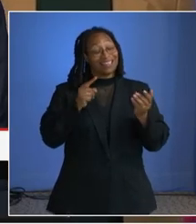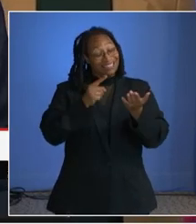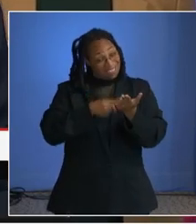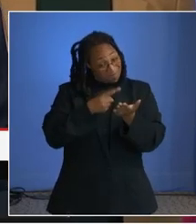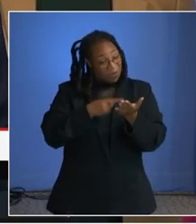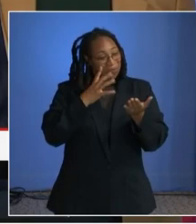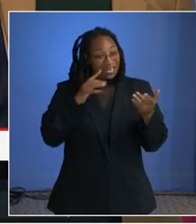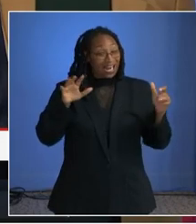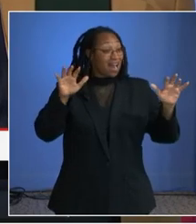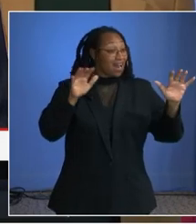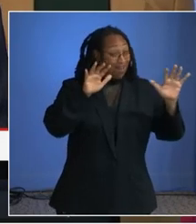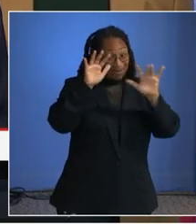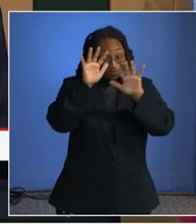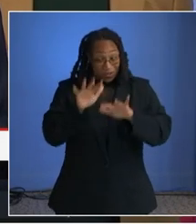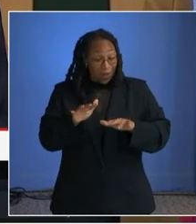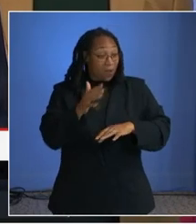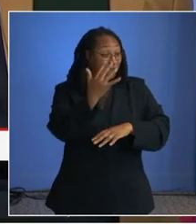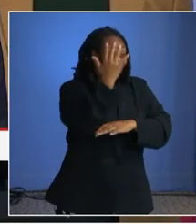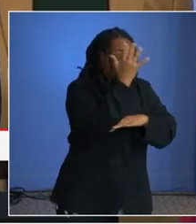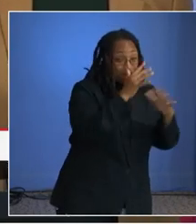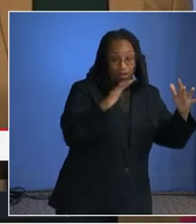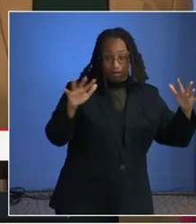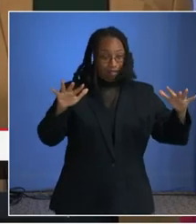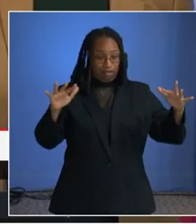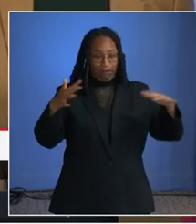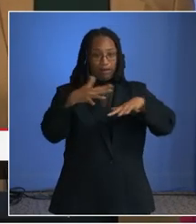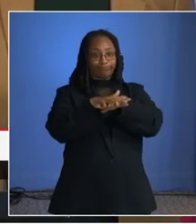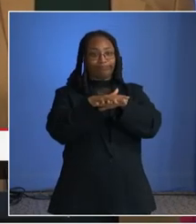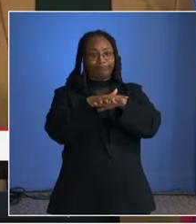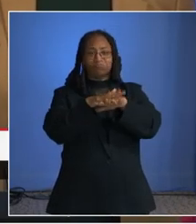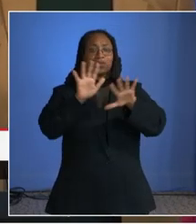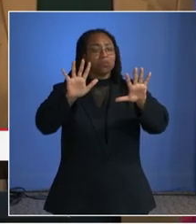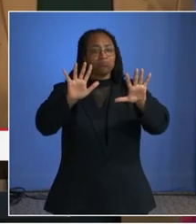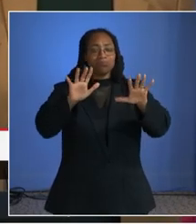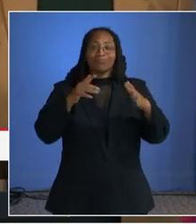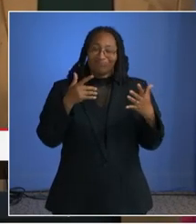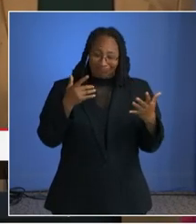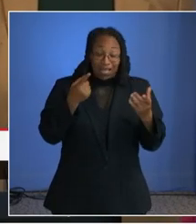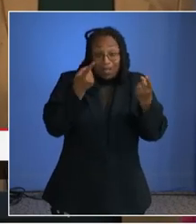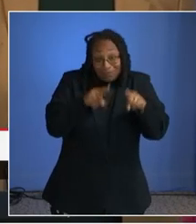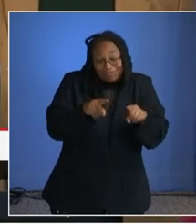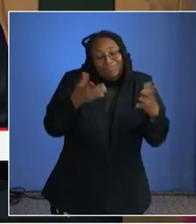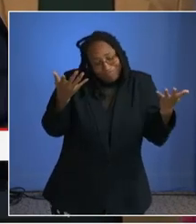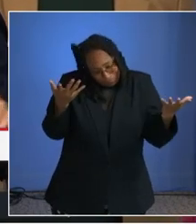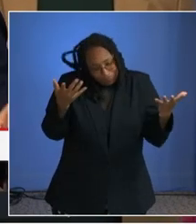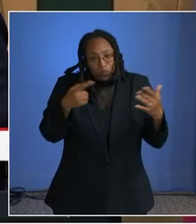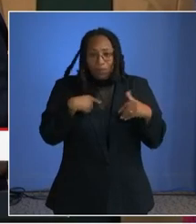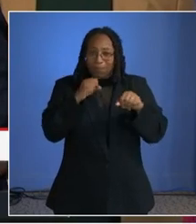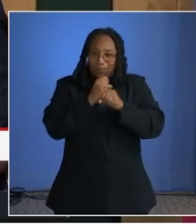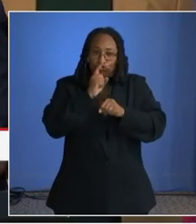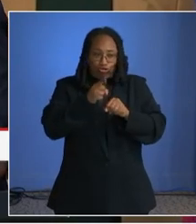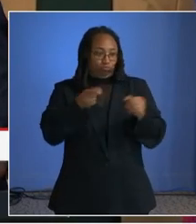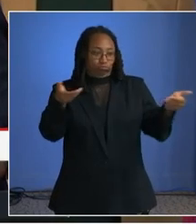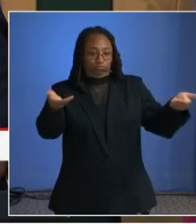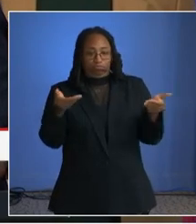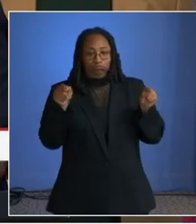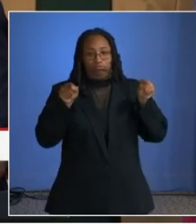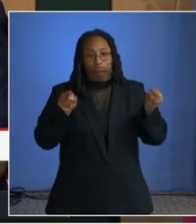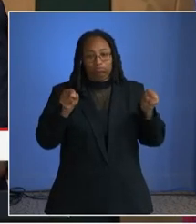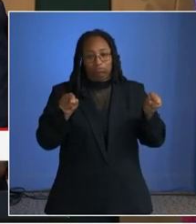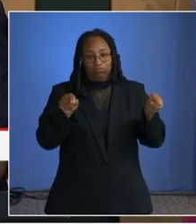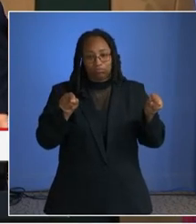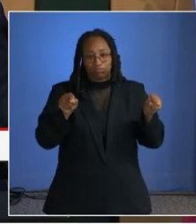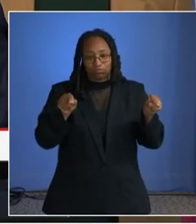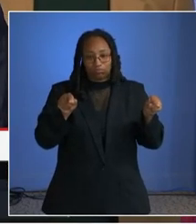this. DPW is also historically, and to this day, is an outstanding second chance employer. So they're also acting in ways